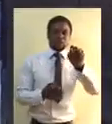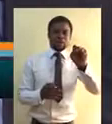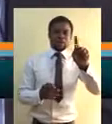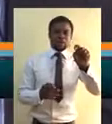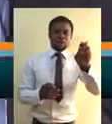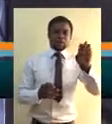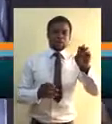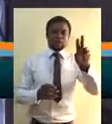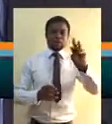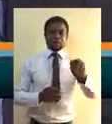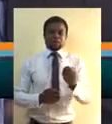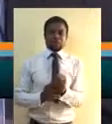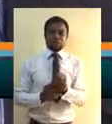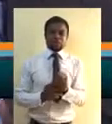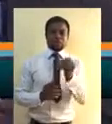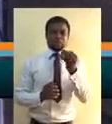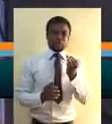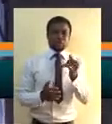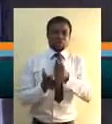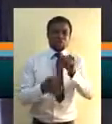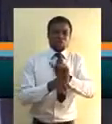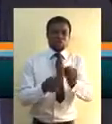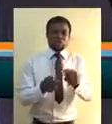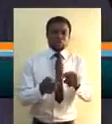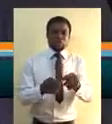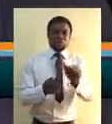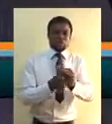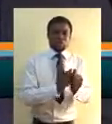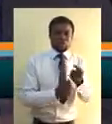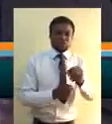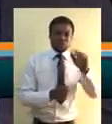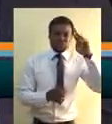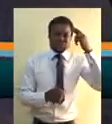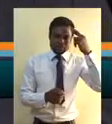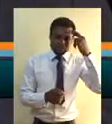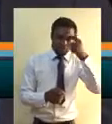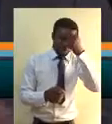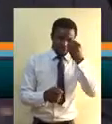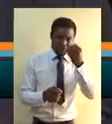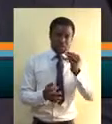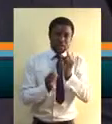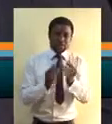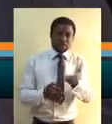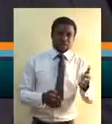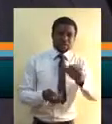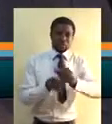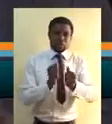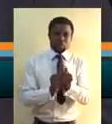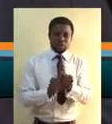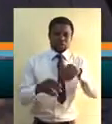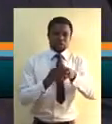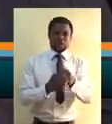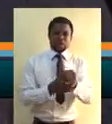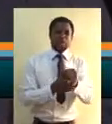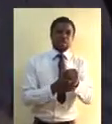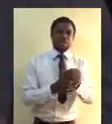of multiple words come together for a reason. And what is the reason? Because we've identified that there's a problem in the